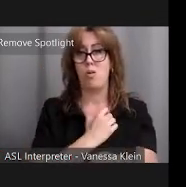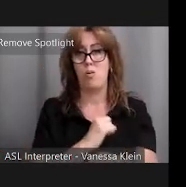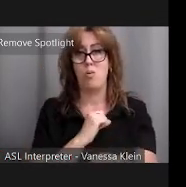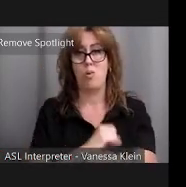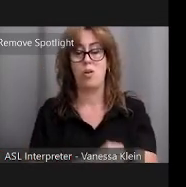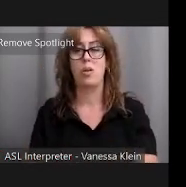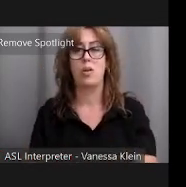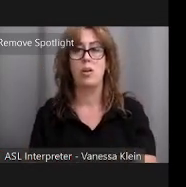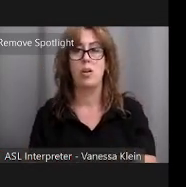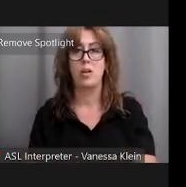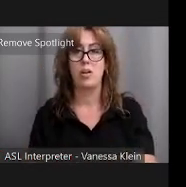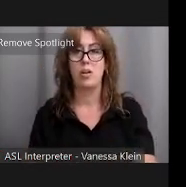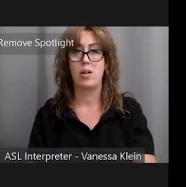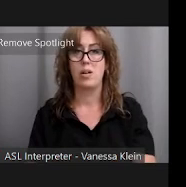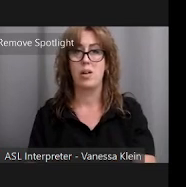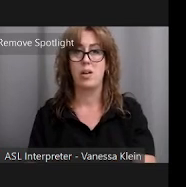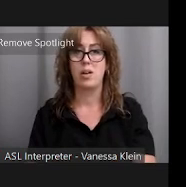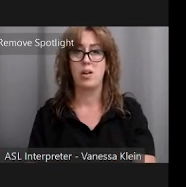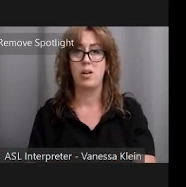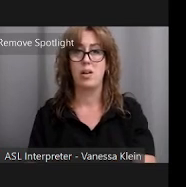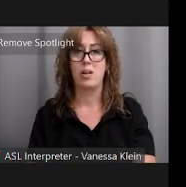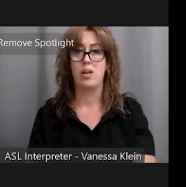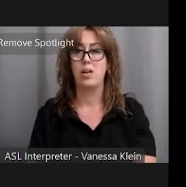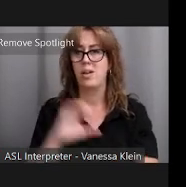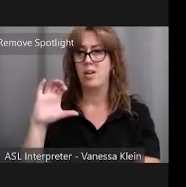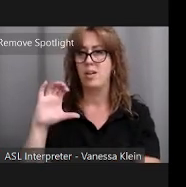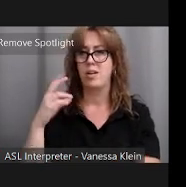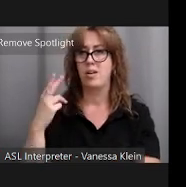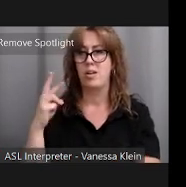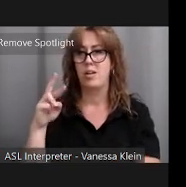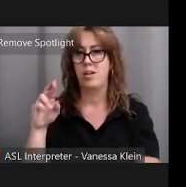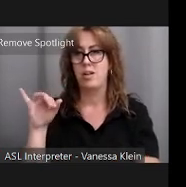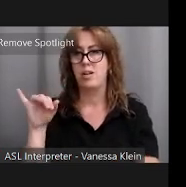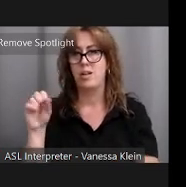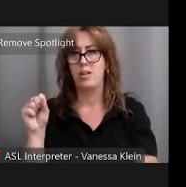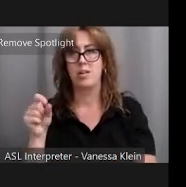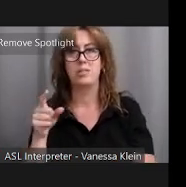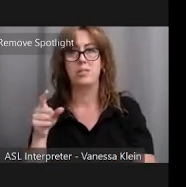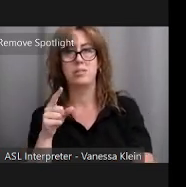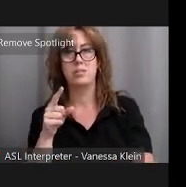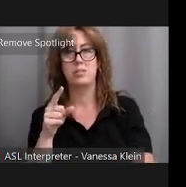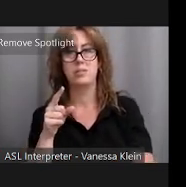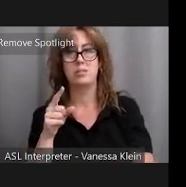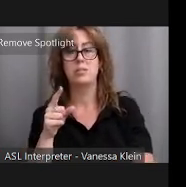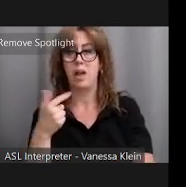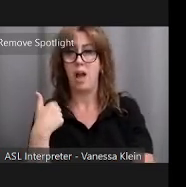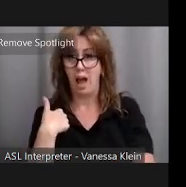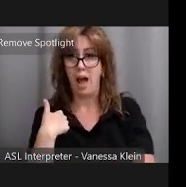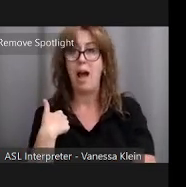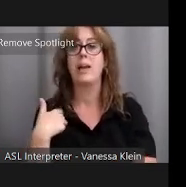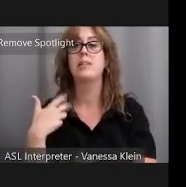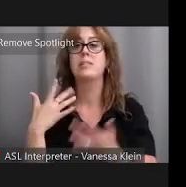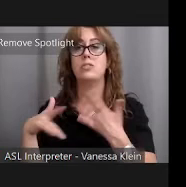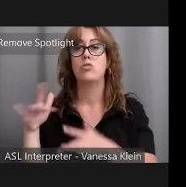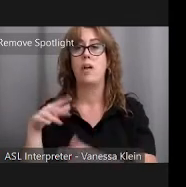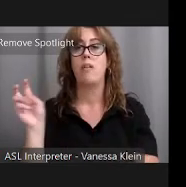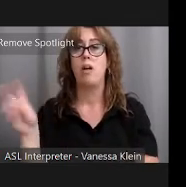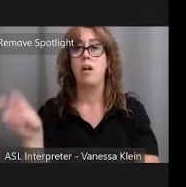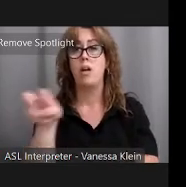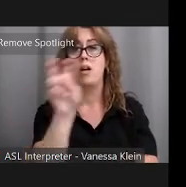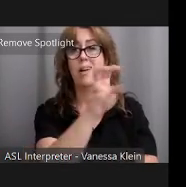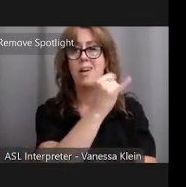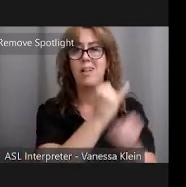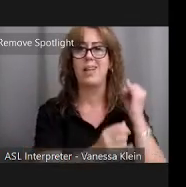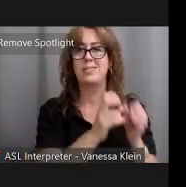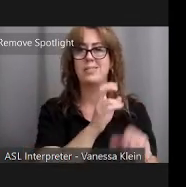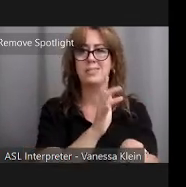were the last stop on my travels as we went into this space, and I, yeah. Even though I was only there for a